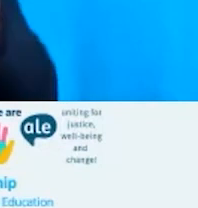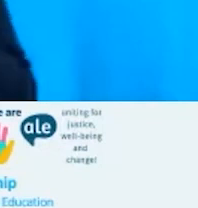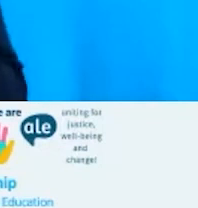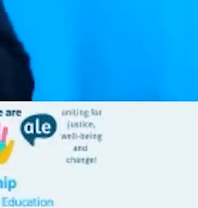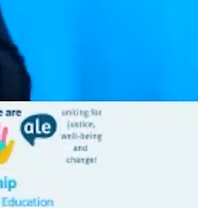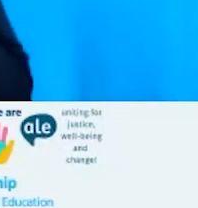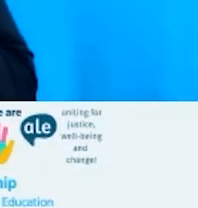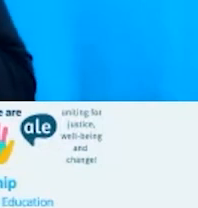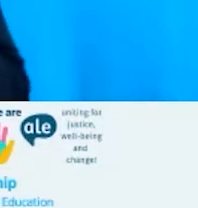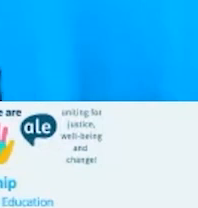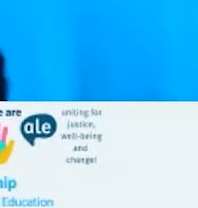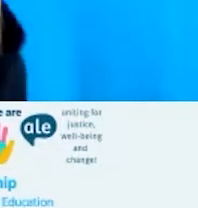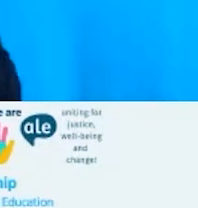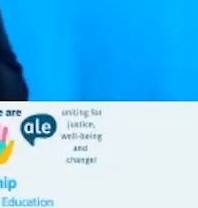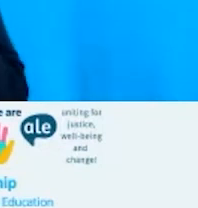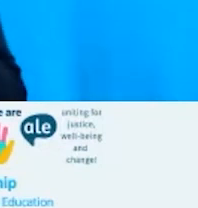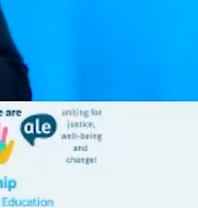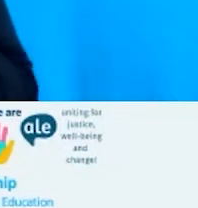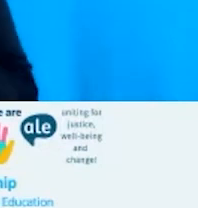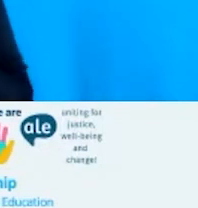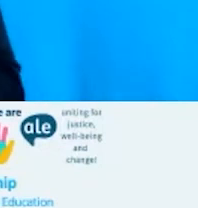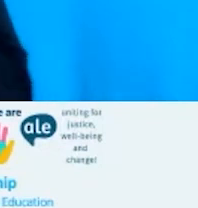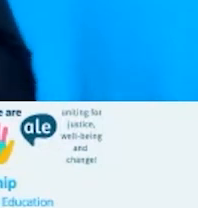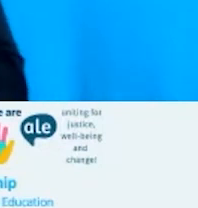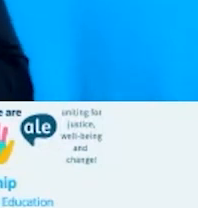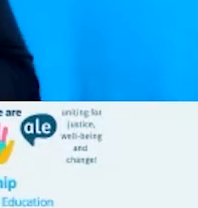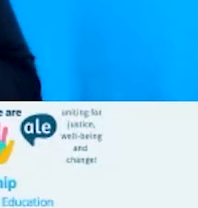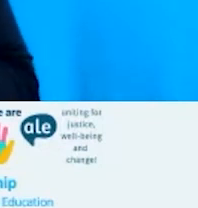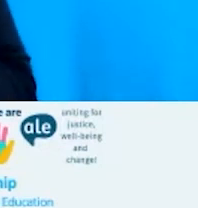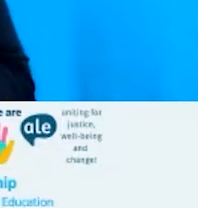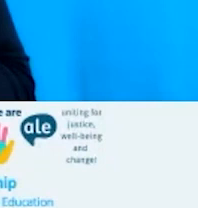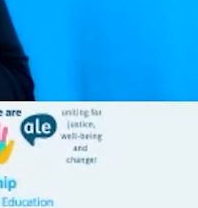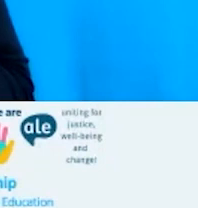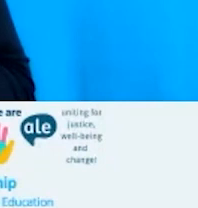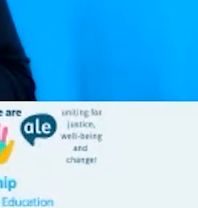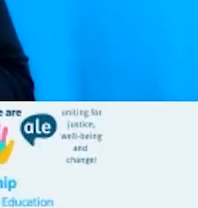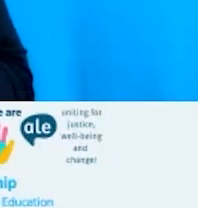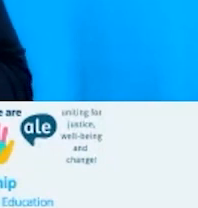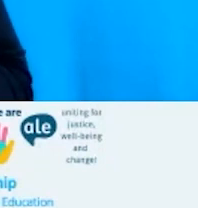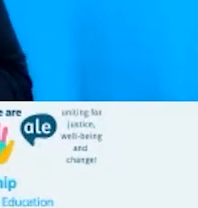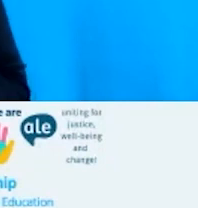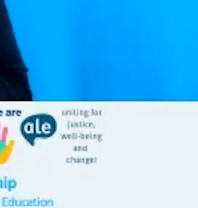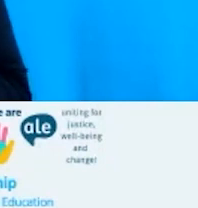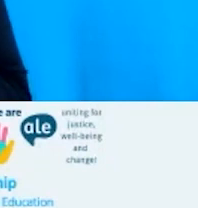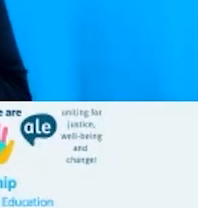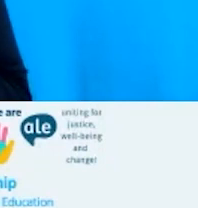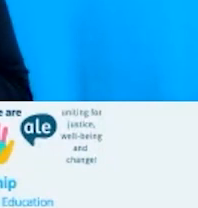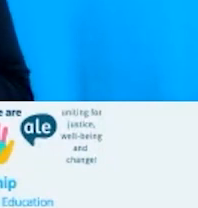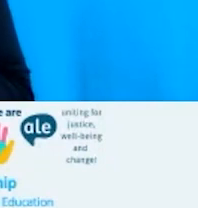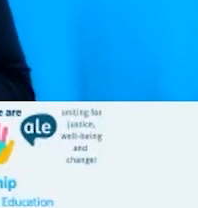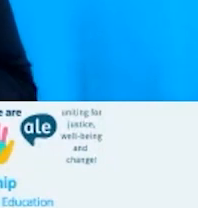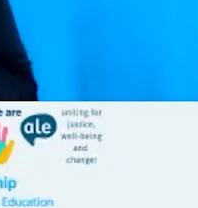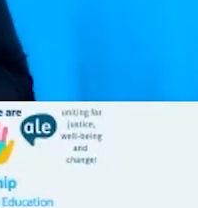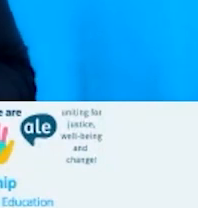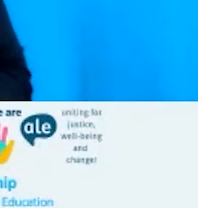learned to be critical, and we learned also, you know, to view the political processes